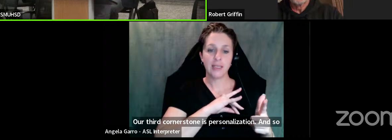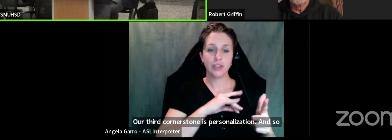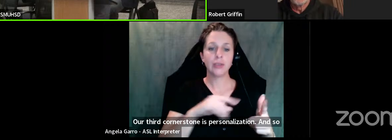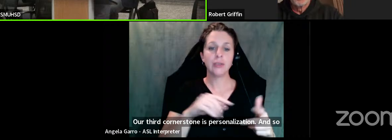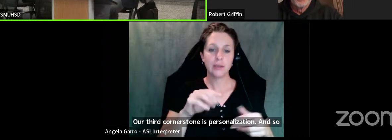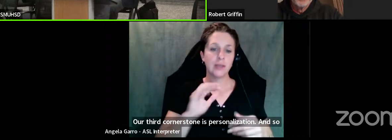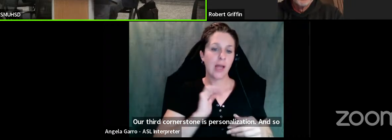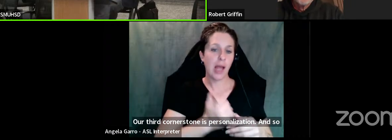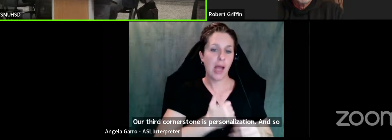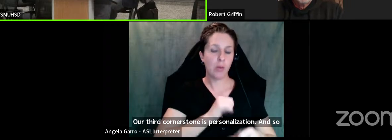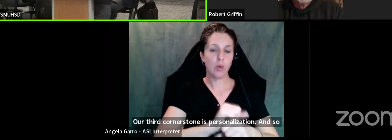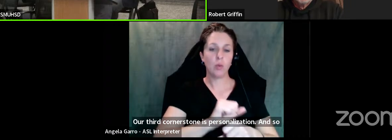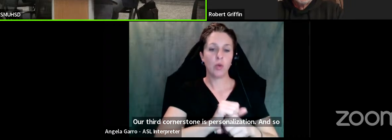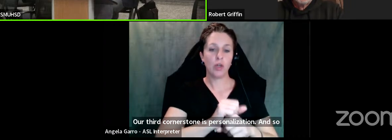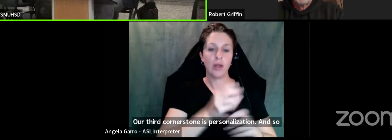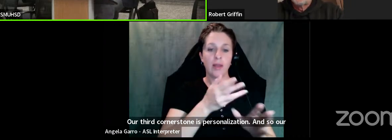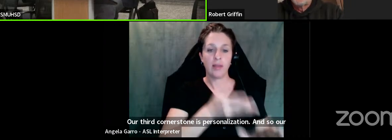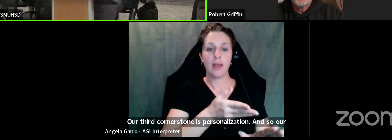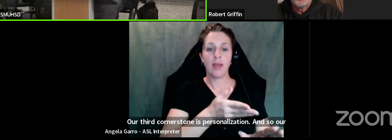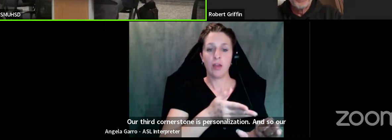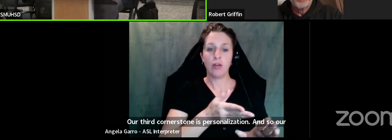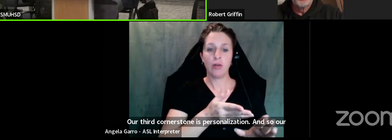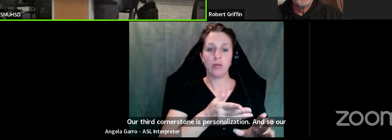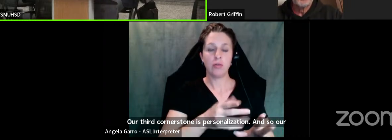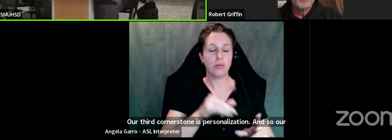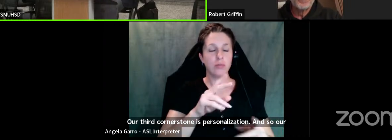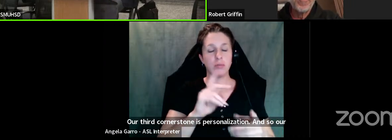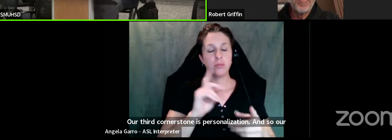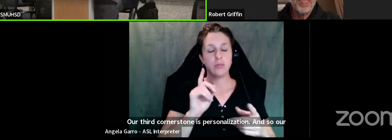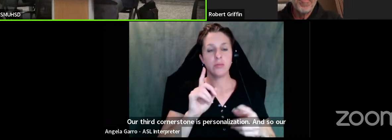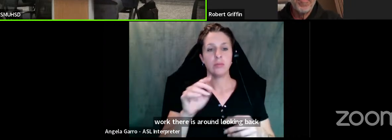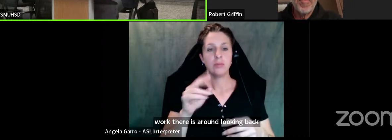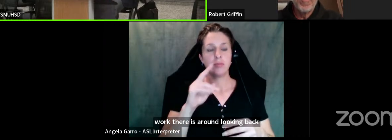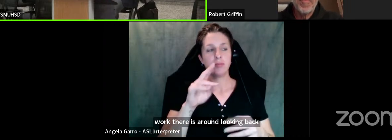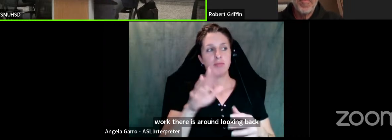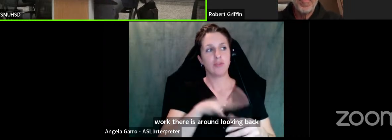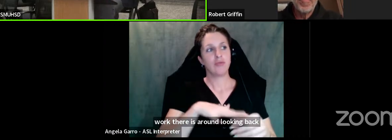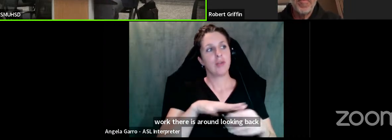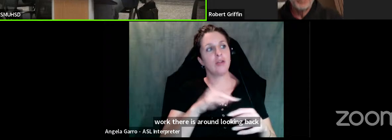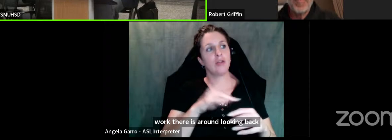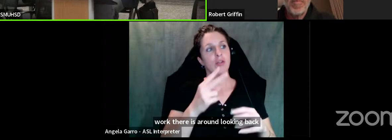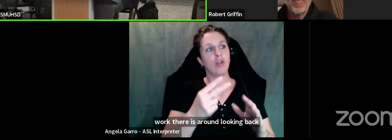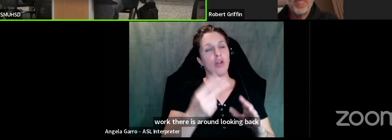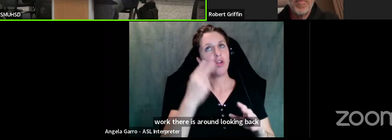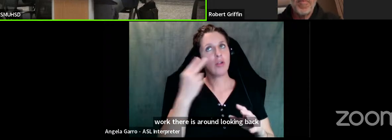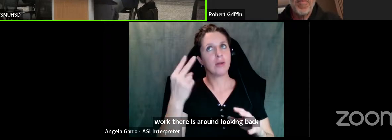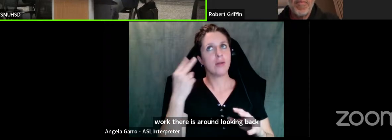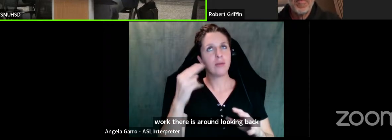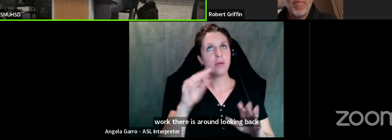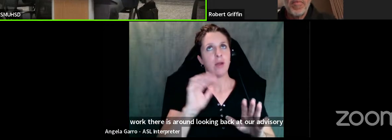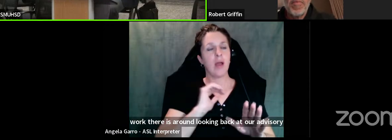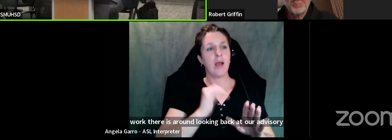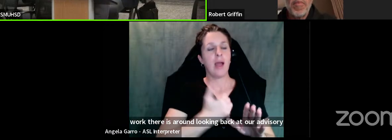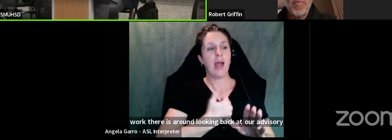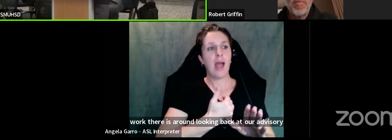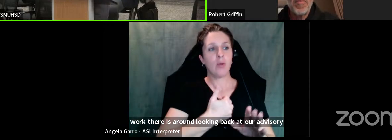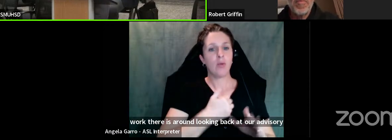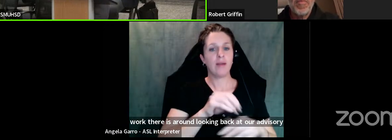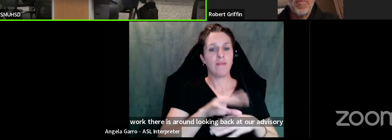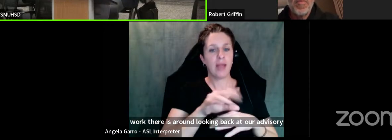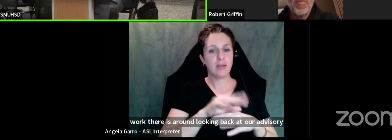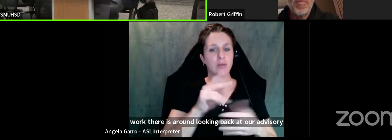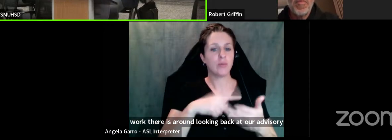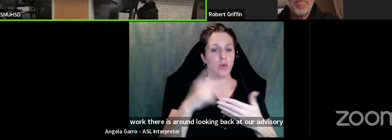work there is around looking back at our advisory program and our smaller learning